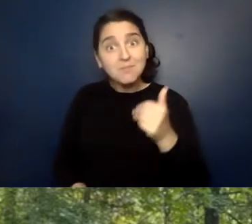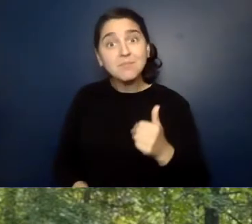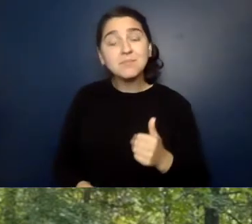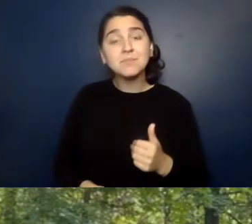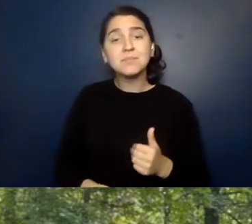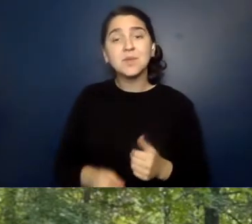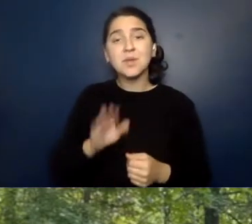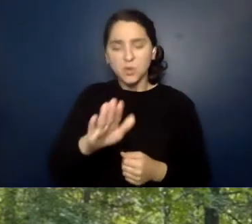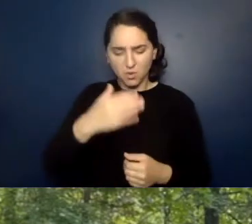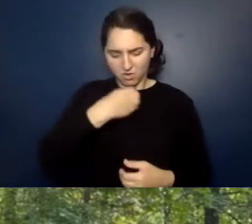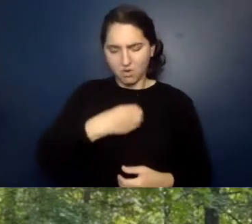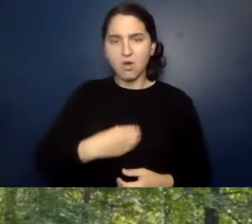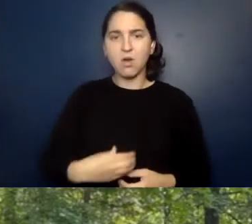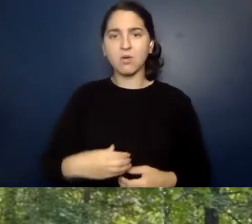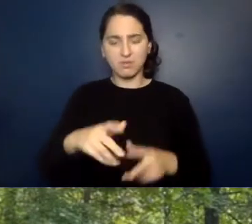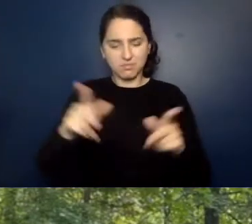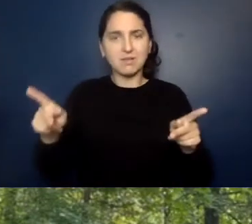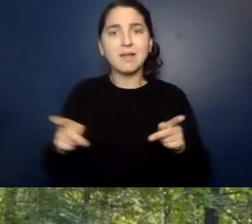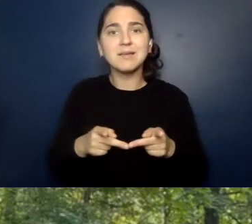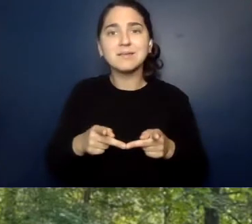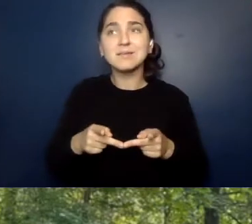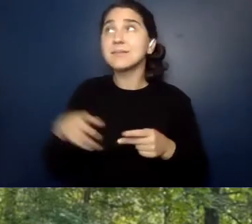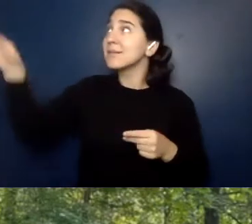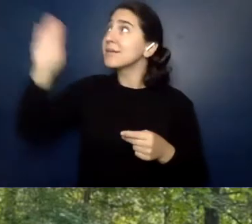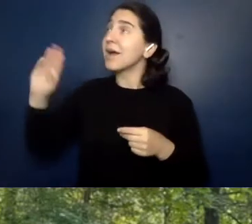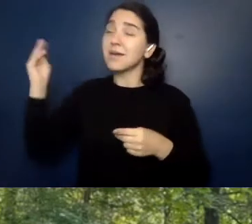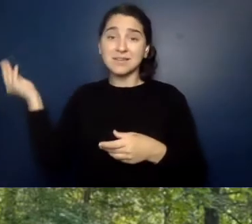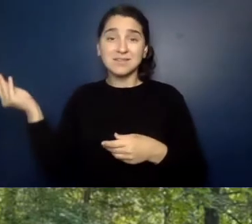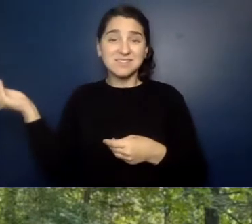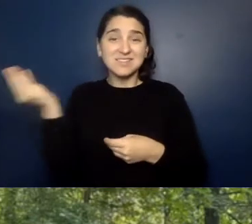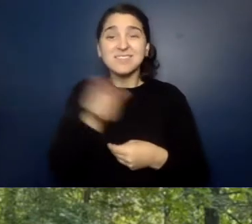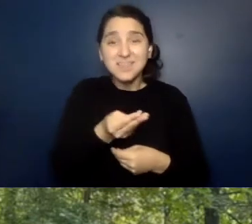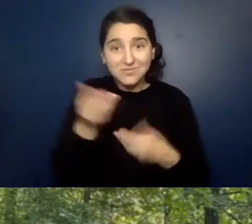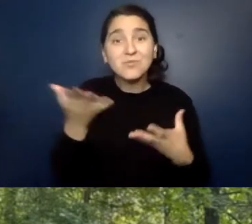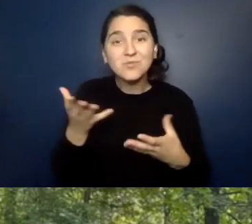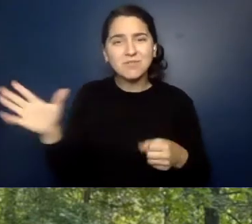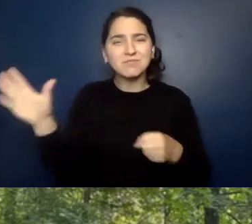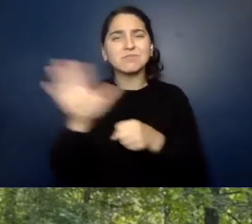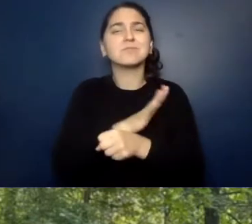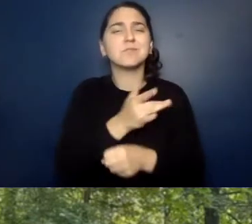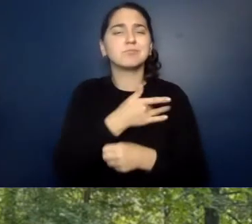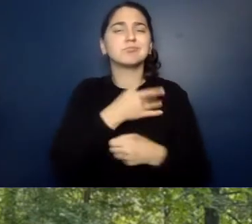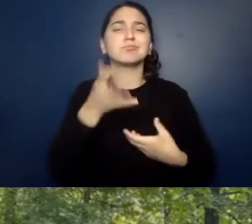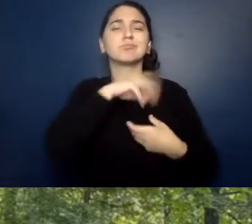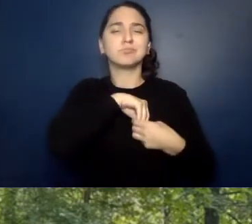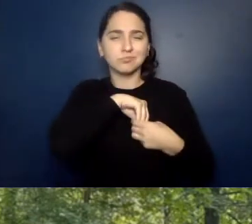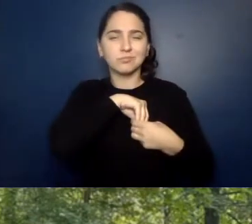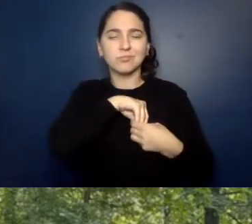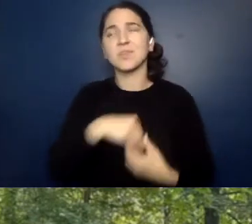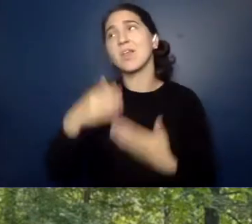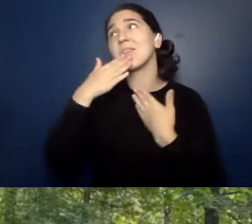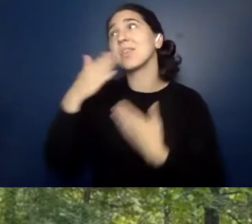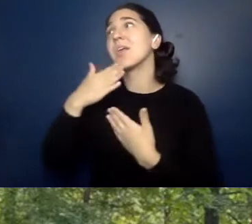Come and fill your hungry places with the fullness that God promises to each of us. Pray with me.